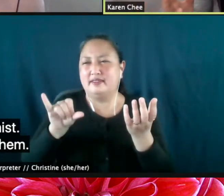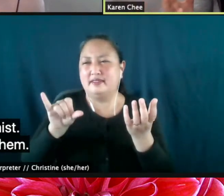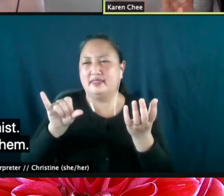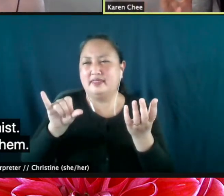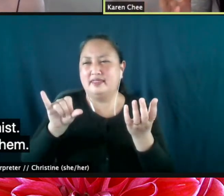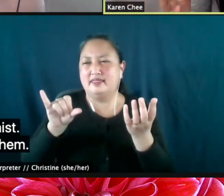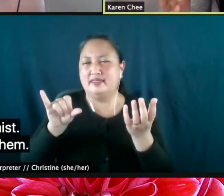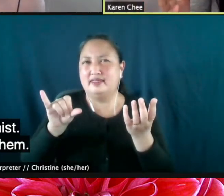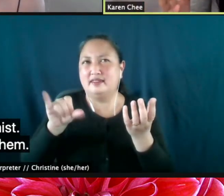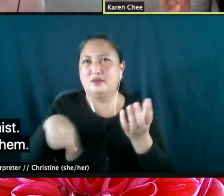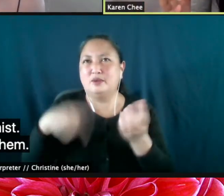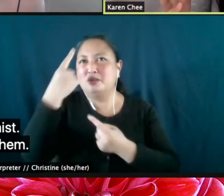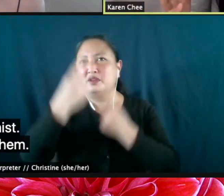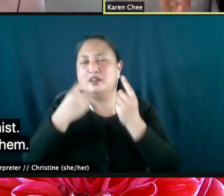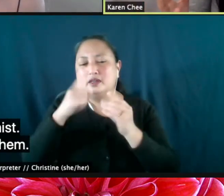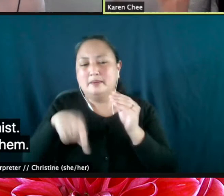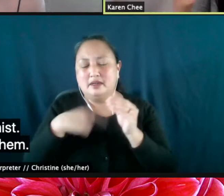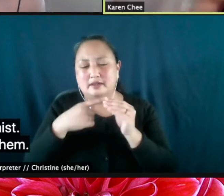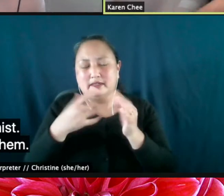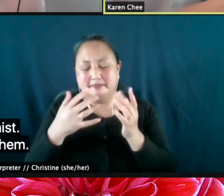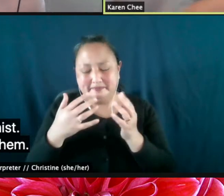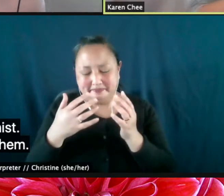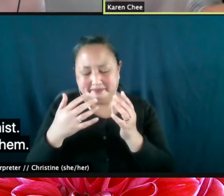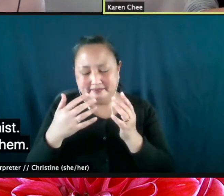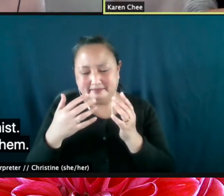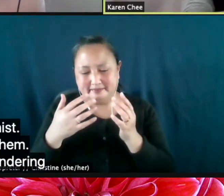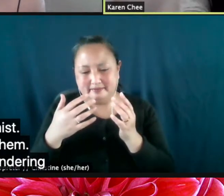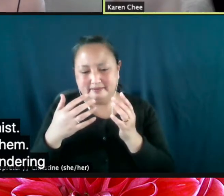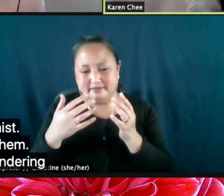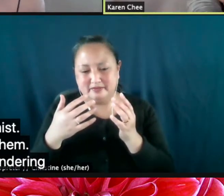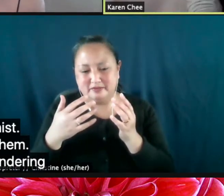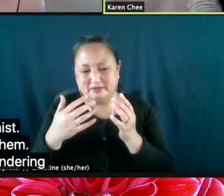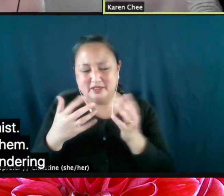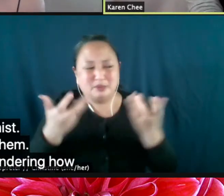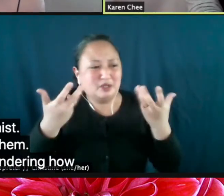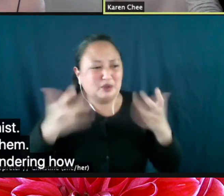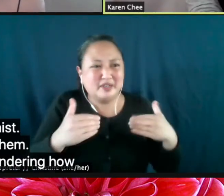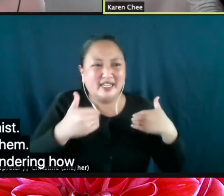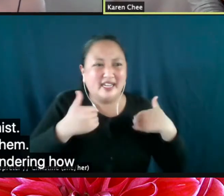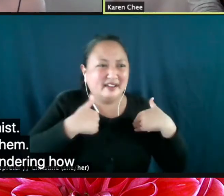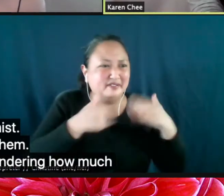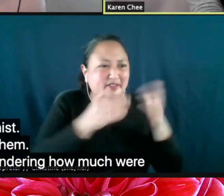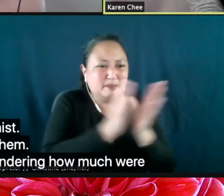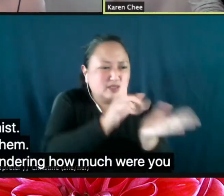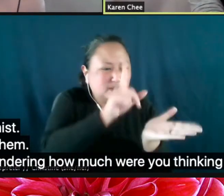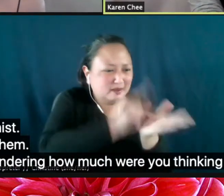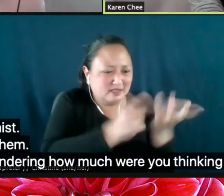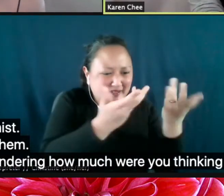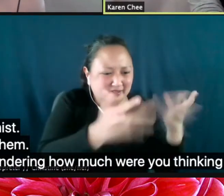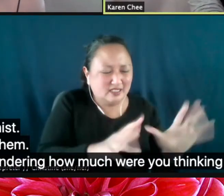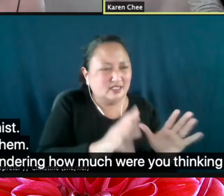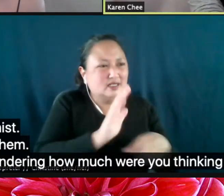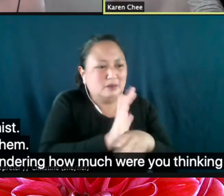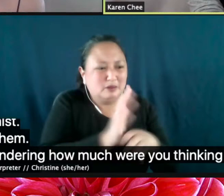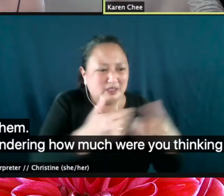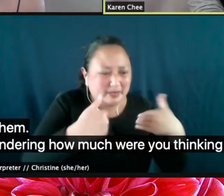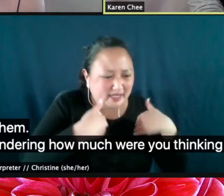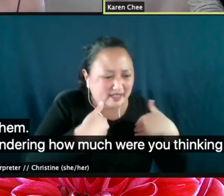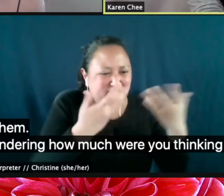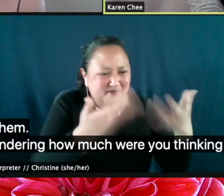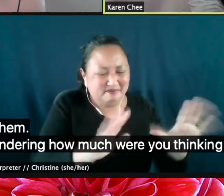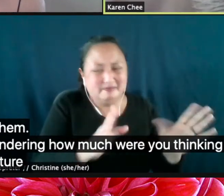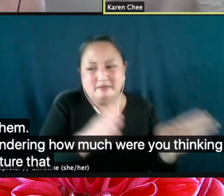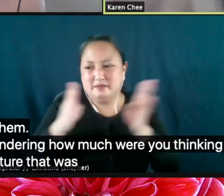were you thinking about of the literature that was already out there and the movies that were already out there? Were you thinking about this book